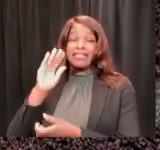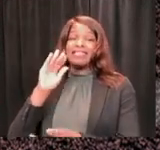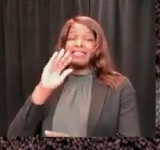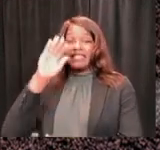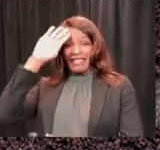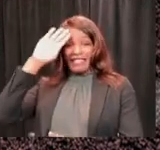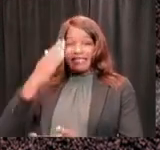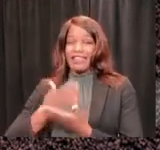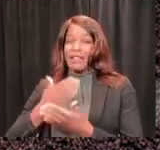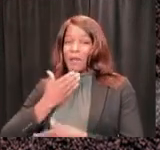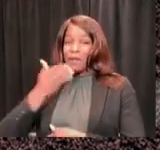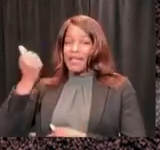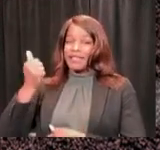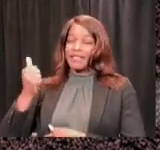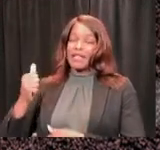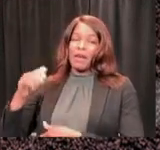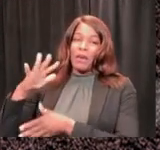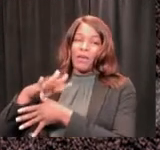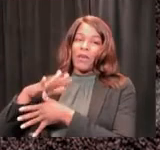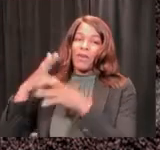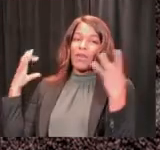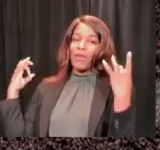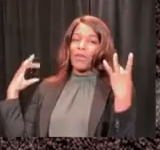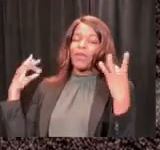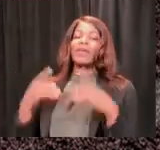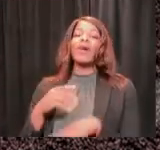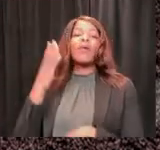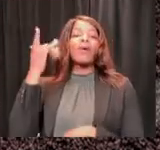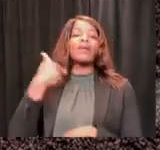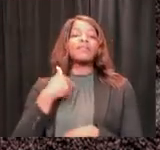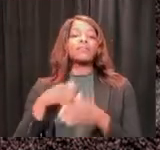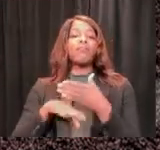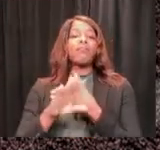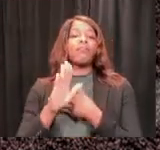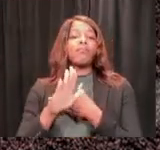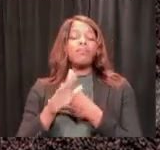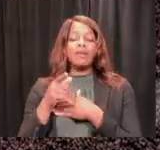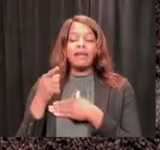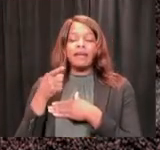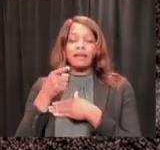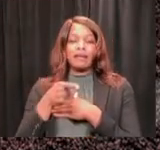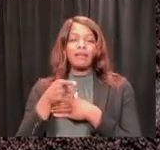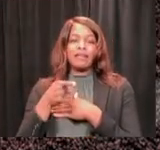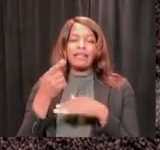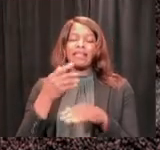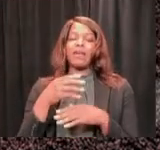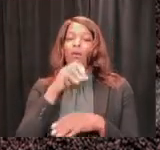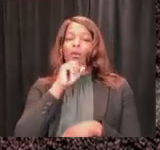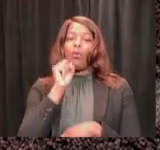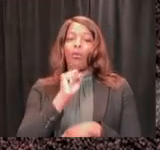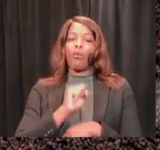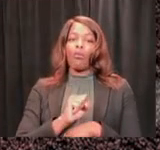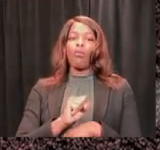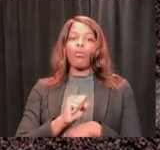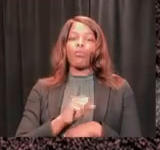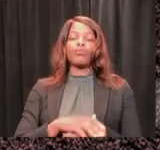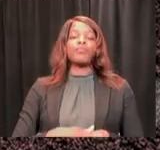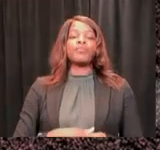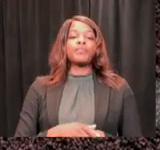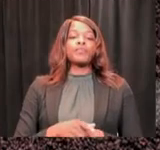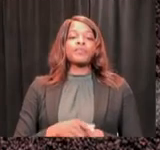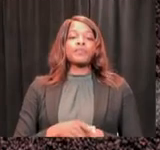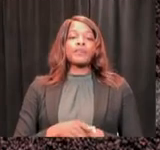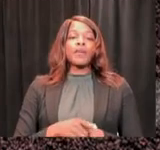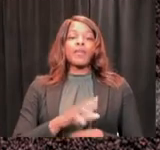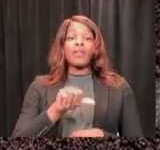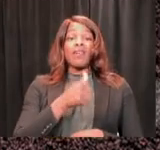favoritism, because he had been born to him in his old age, and he made an ornate robe for him. When his brothers saw that his father